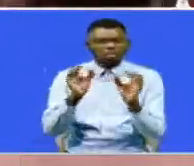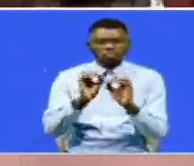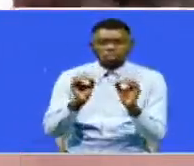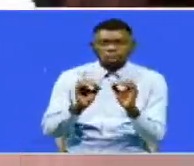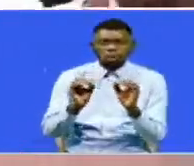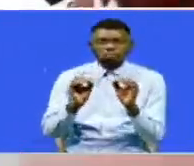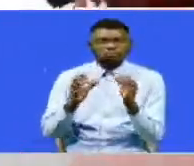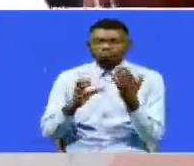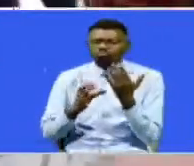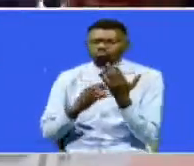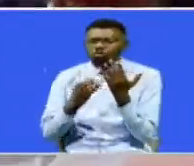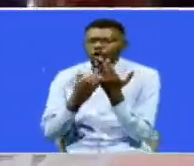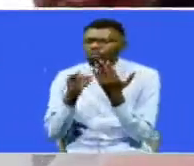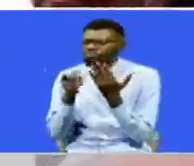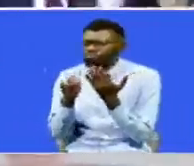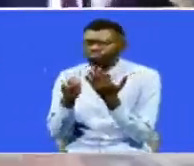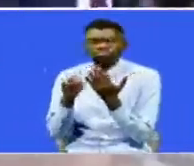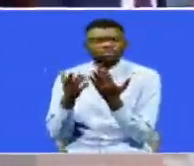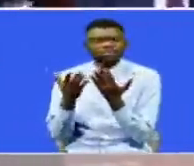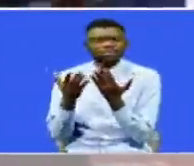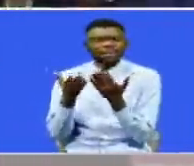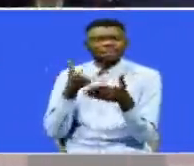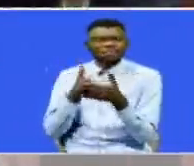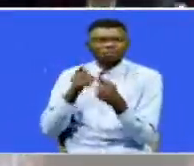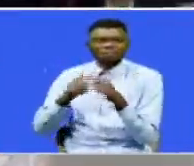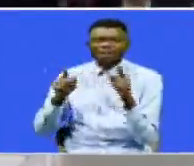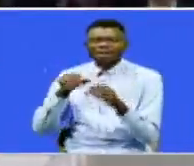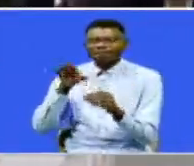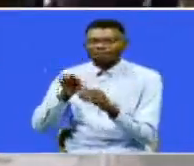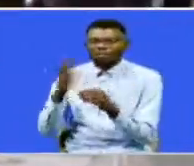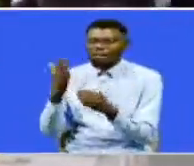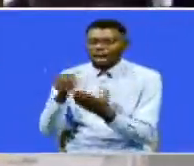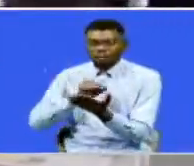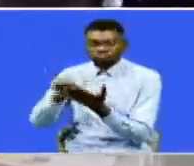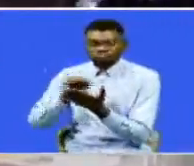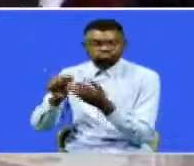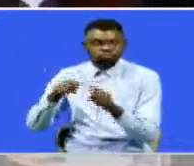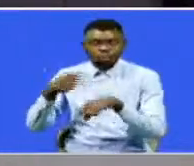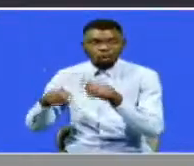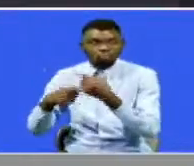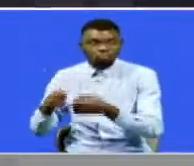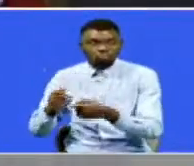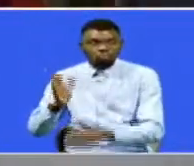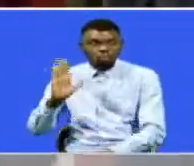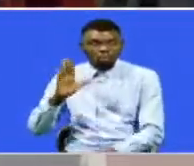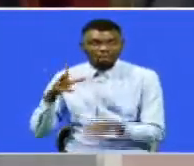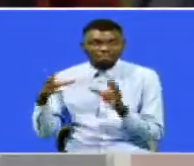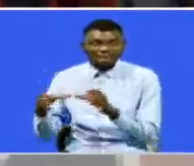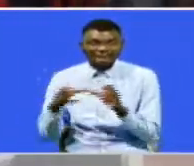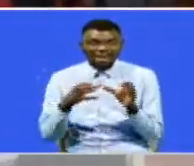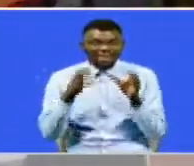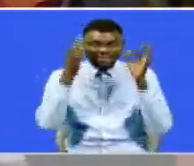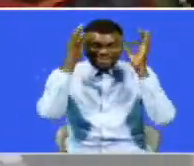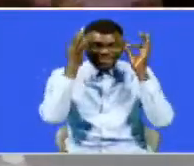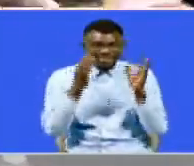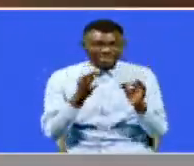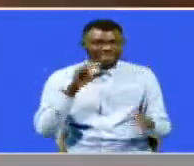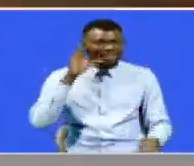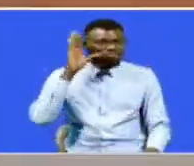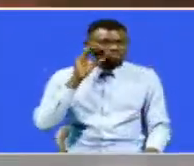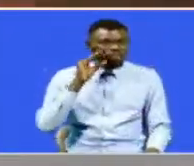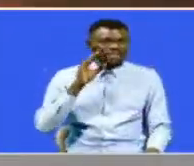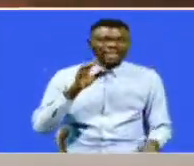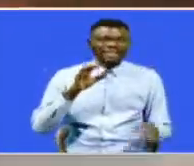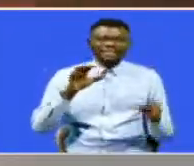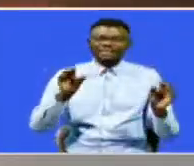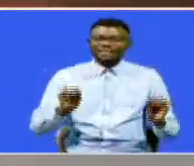the commission engaged in the printing process. This came as the Wiper Party finally proposed to switch their gubernatorial ticket in Mombasa,